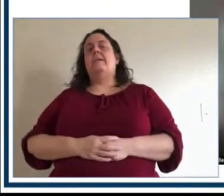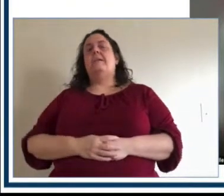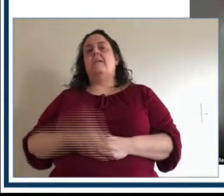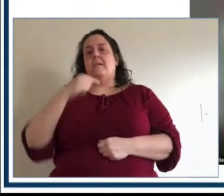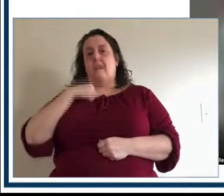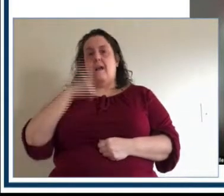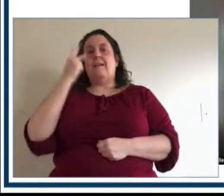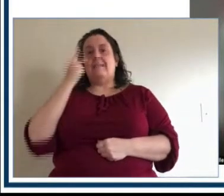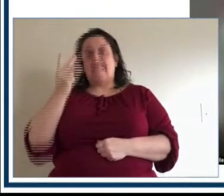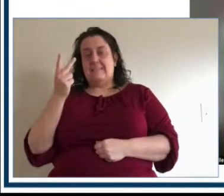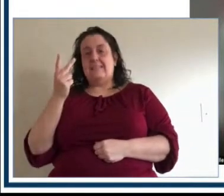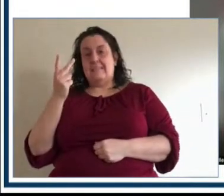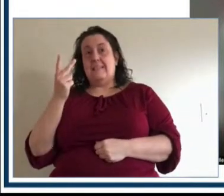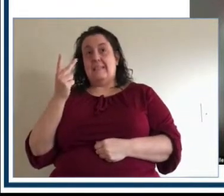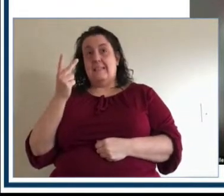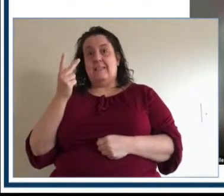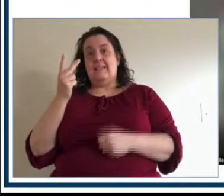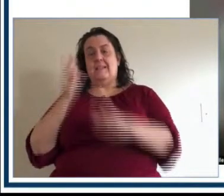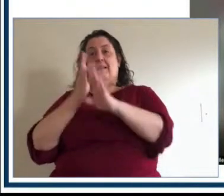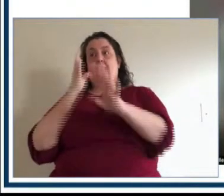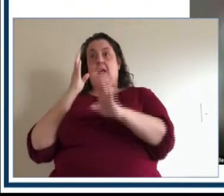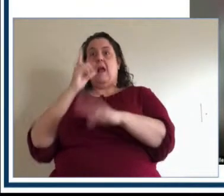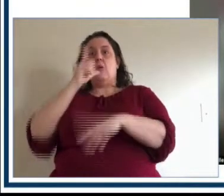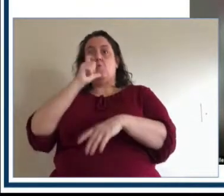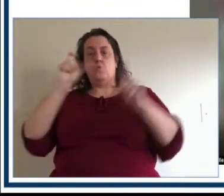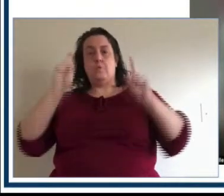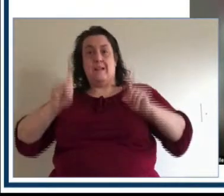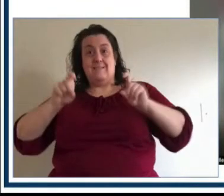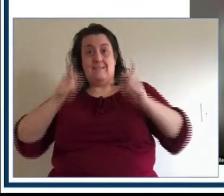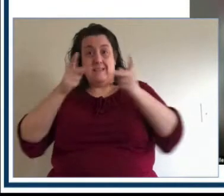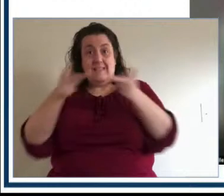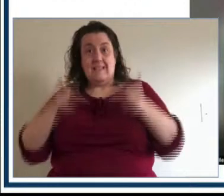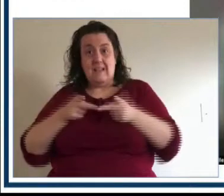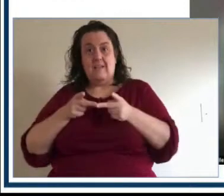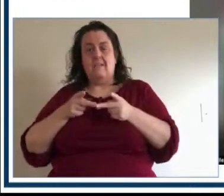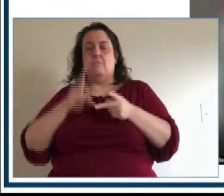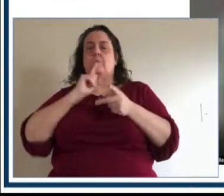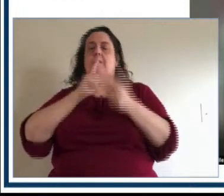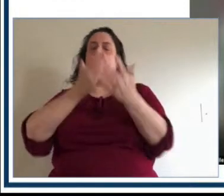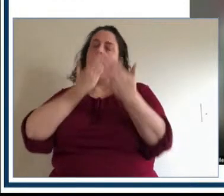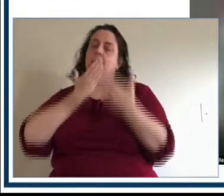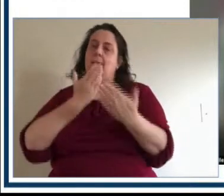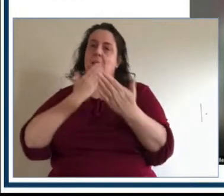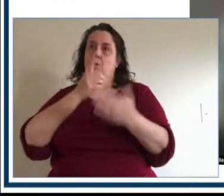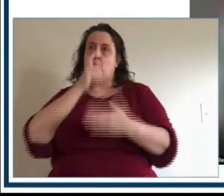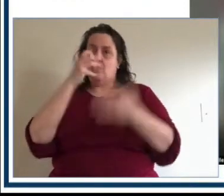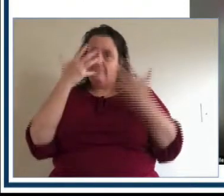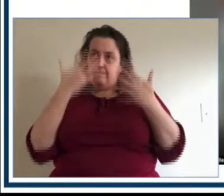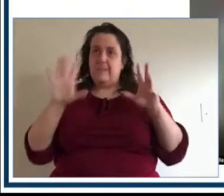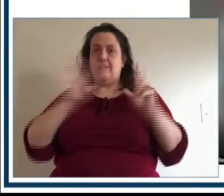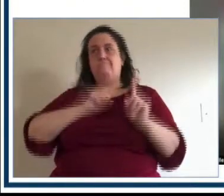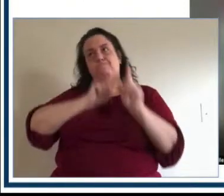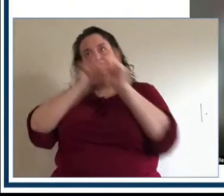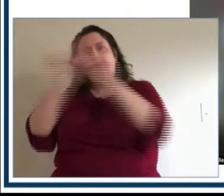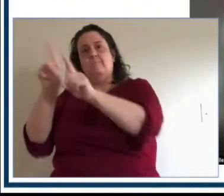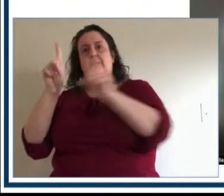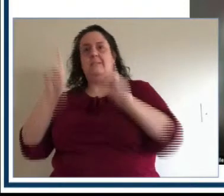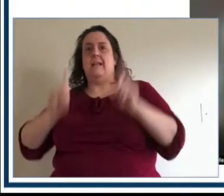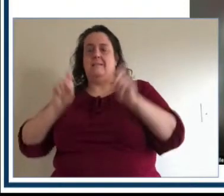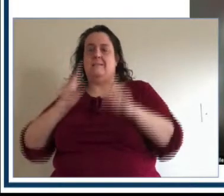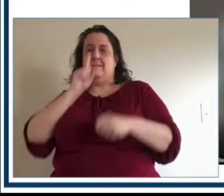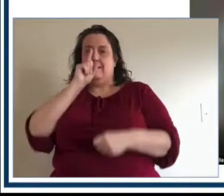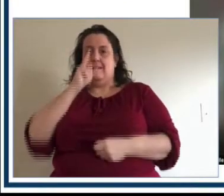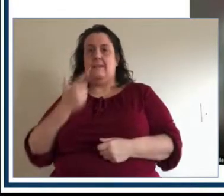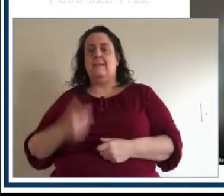testing centers, and I want to say thank you to all of those who've gone to get tested. The Antigonish Testing Clinic on Church